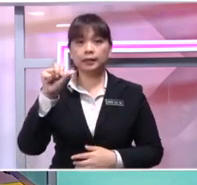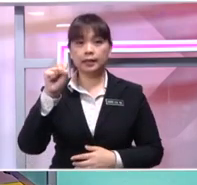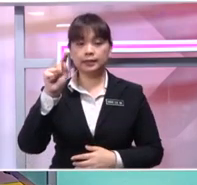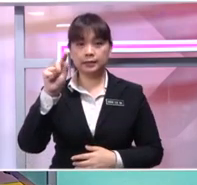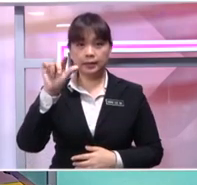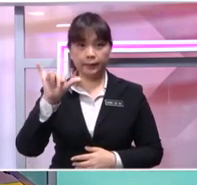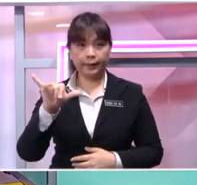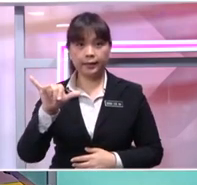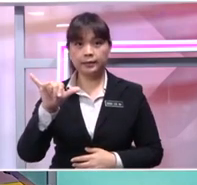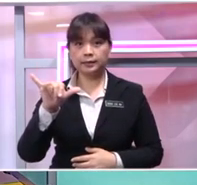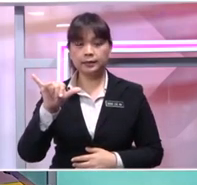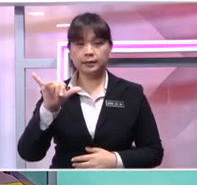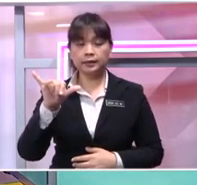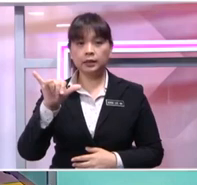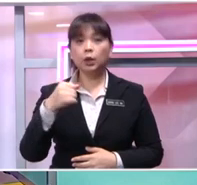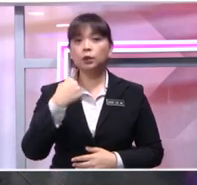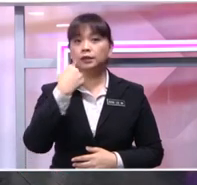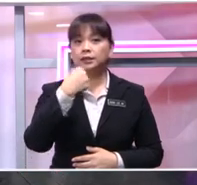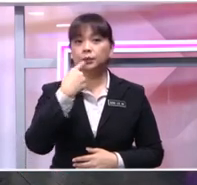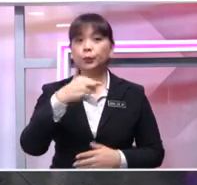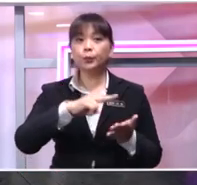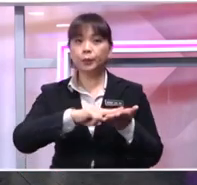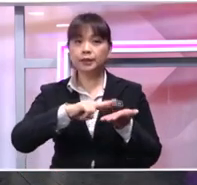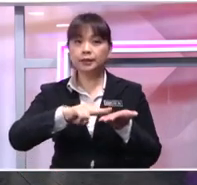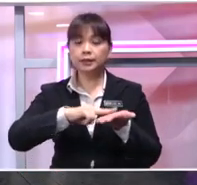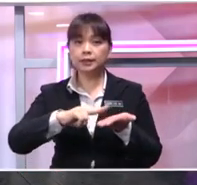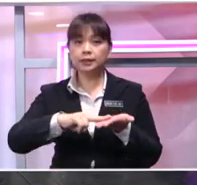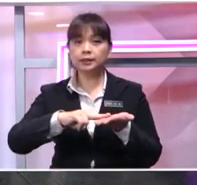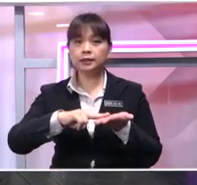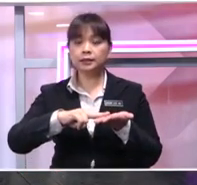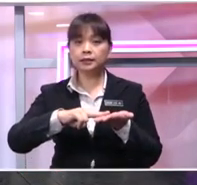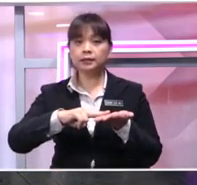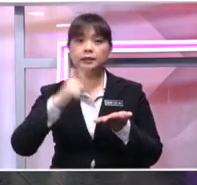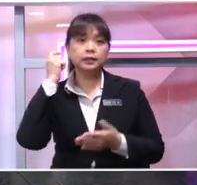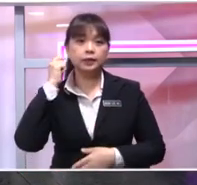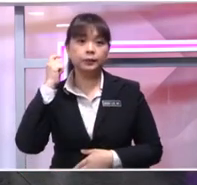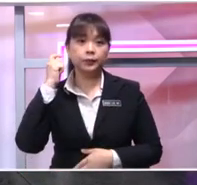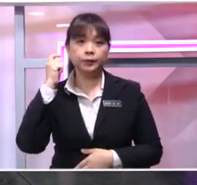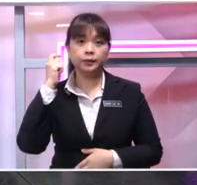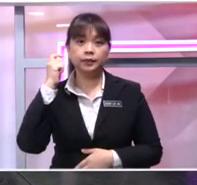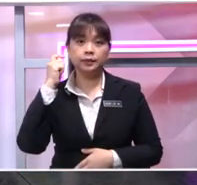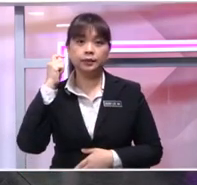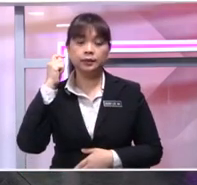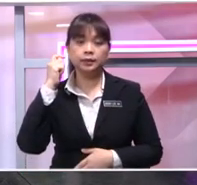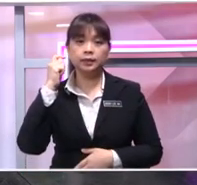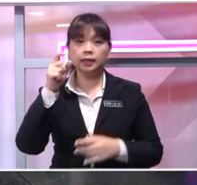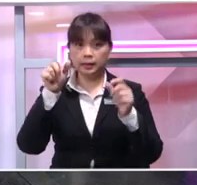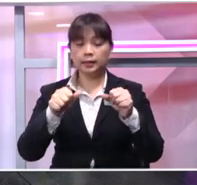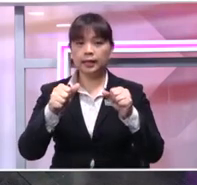in whose text is it? Yeah. Who got the highlighted word of nasty? Can someone share?